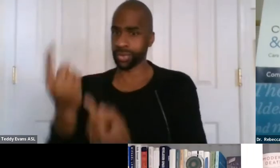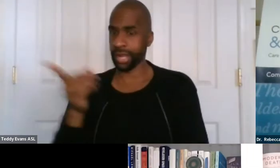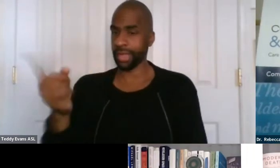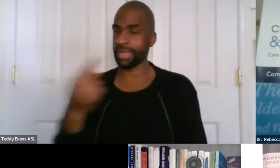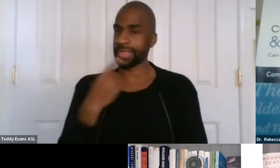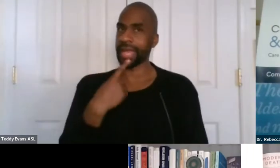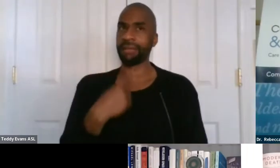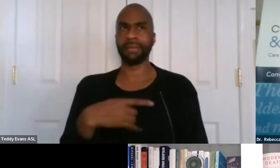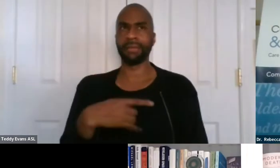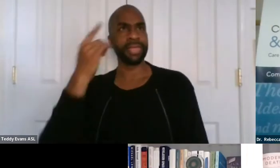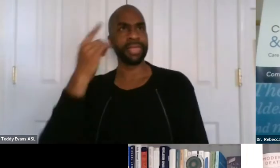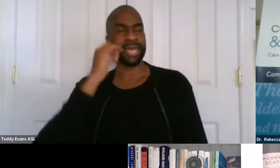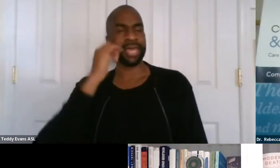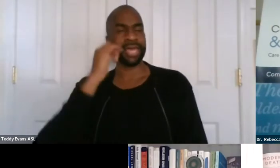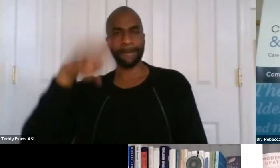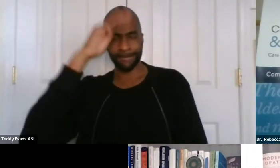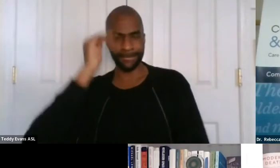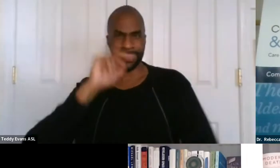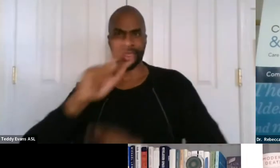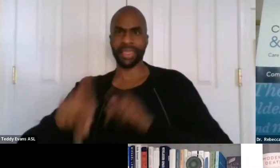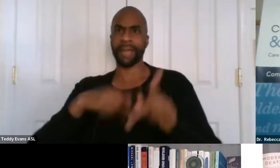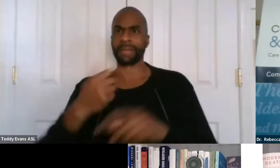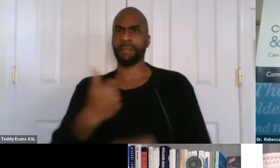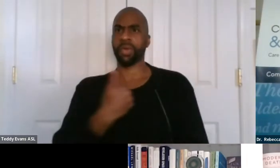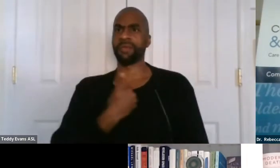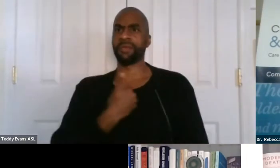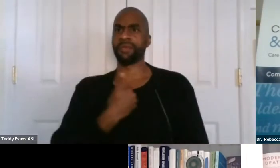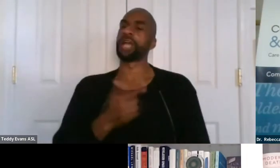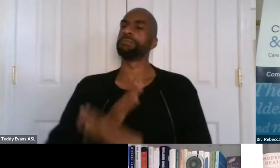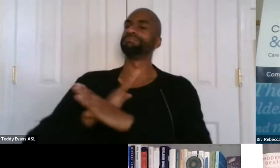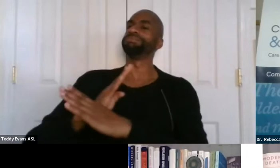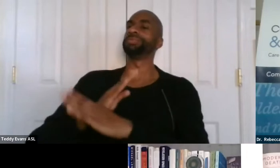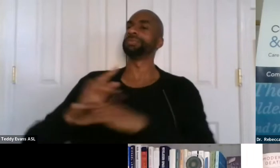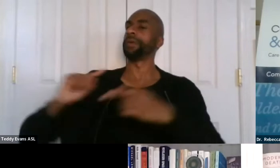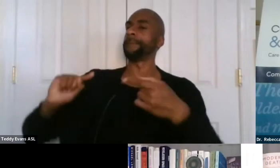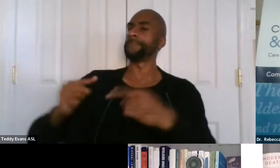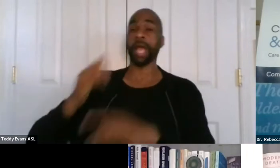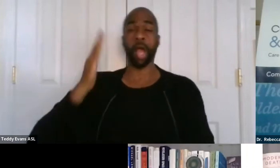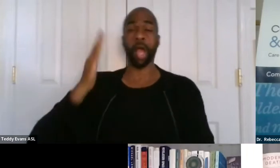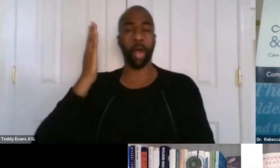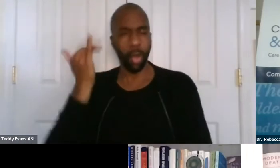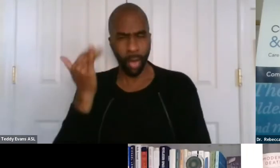for pain because they have thicker skin than white people. That's just simply not true.